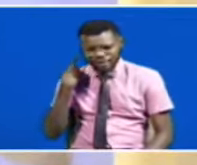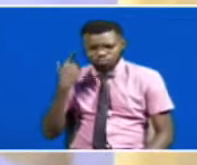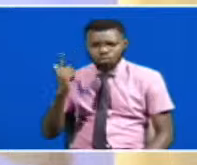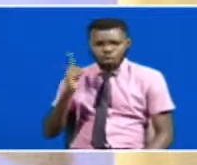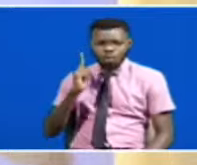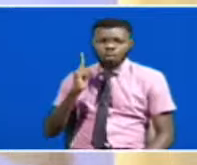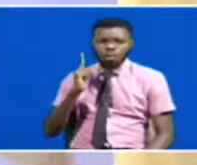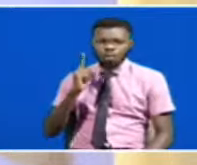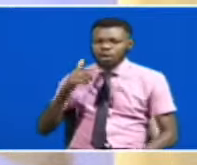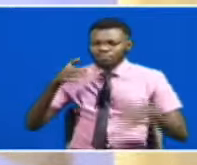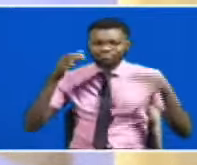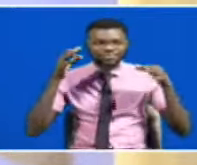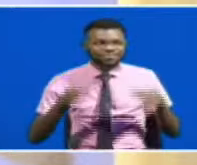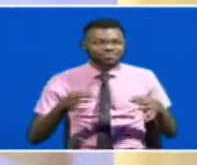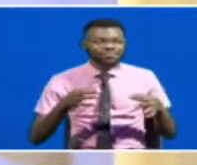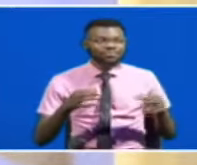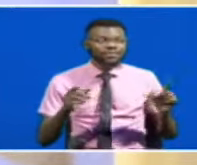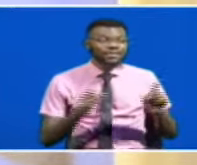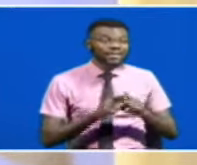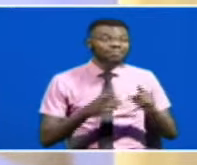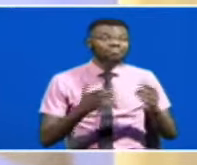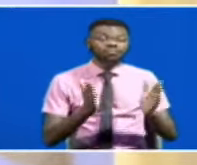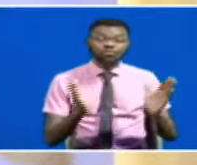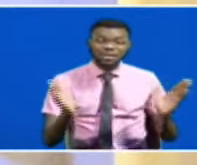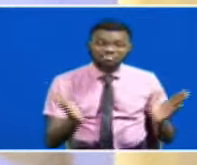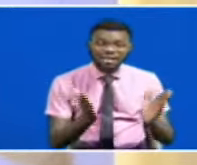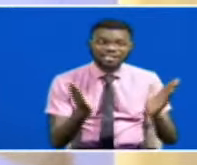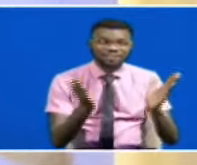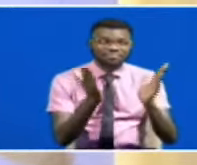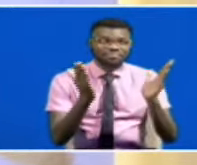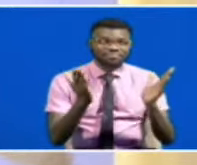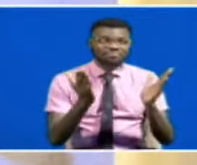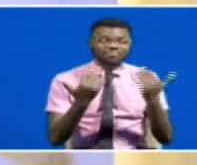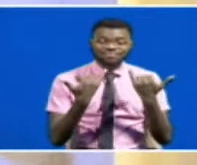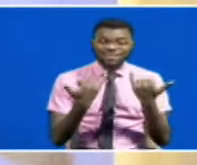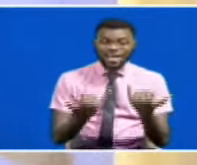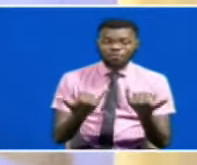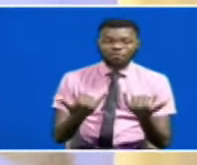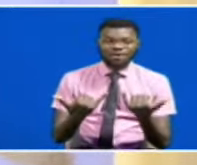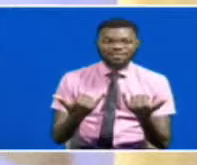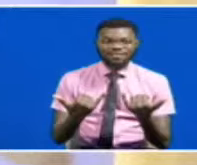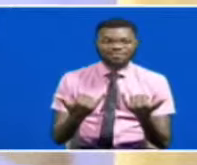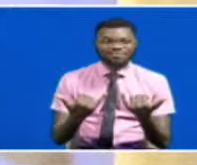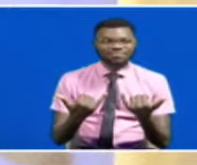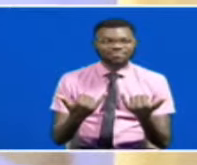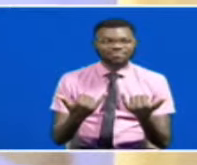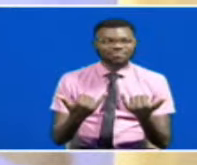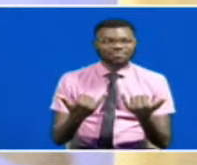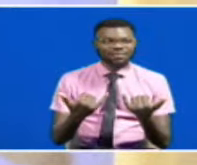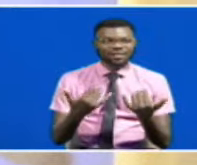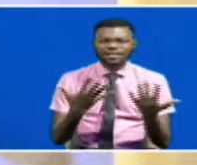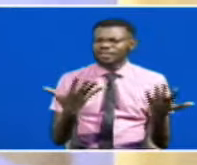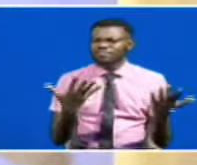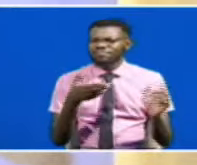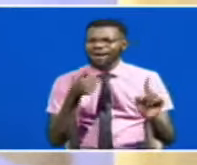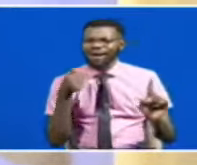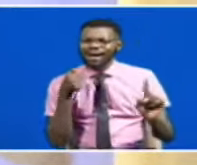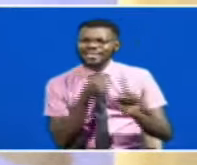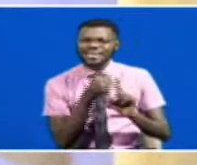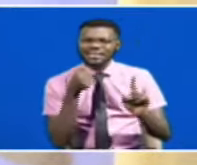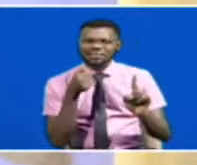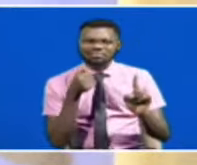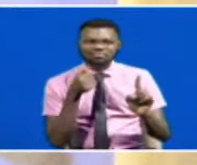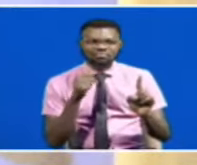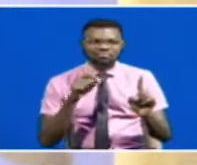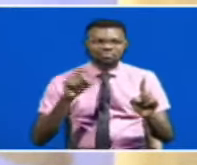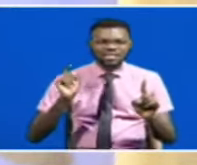me to encourage me during this time of attacks.